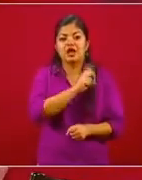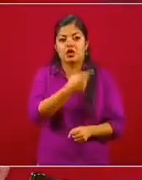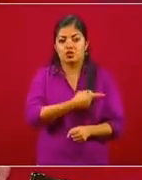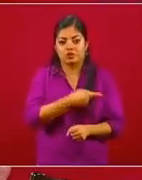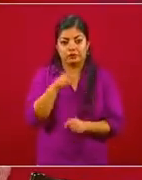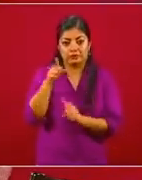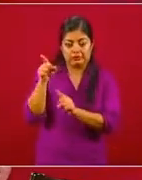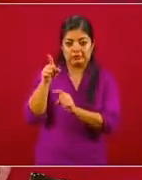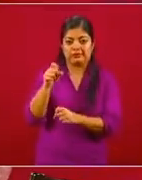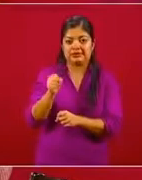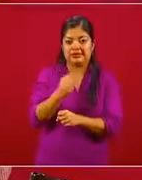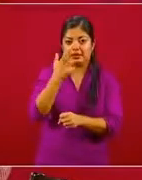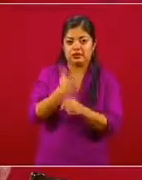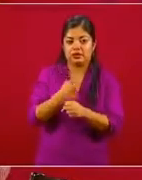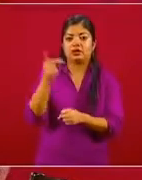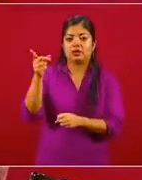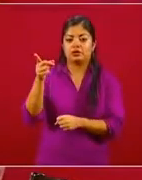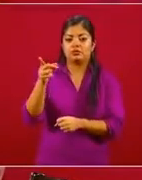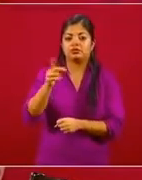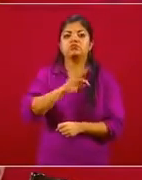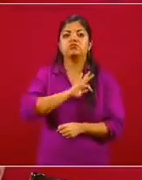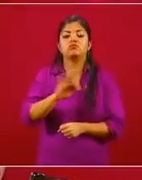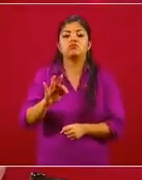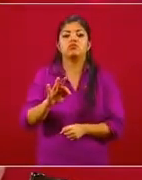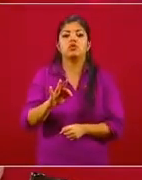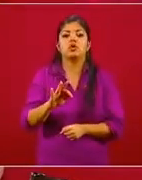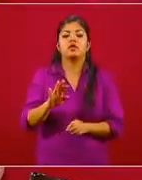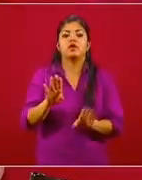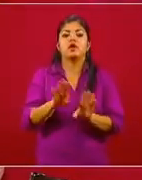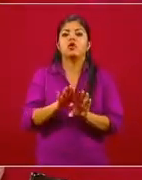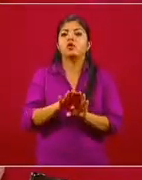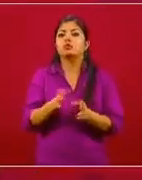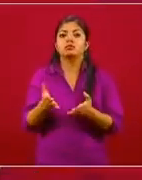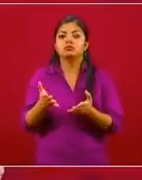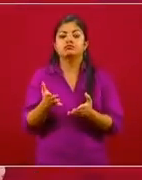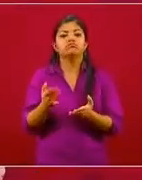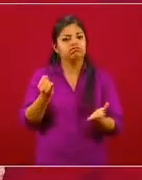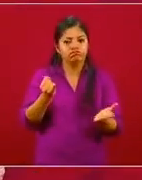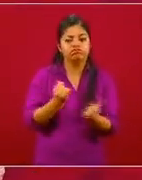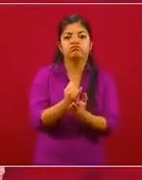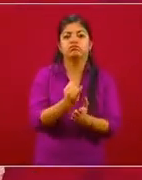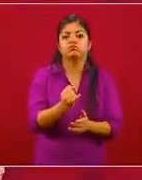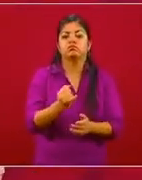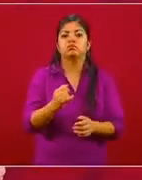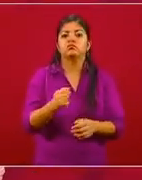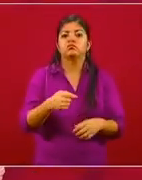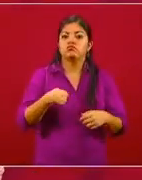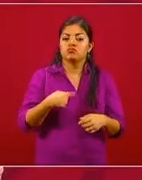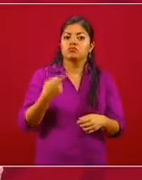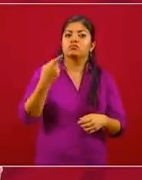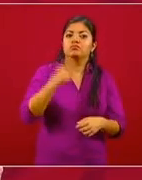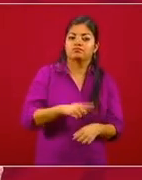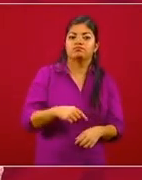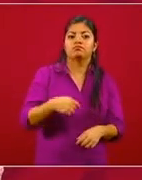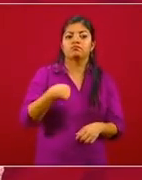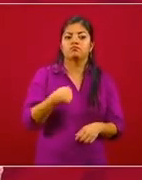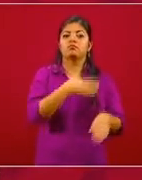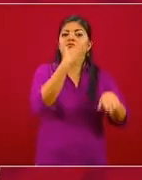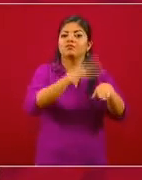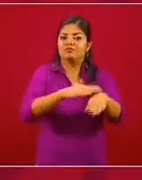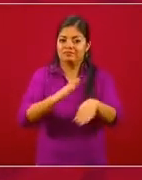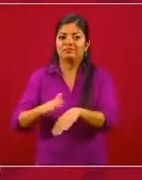The federal government, the Ministry of Health, the General Council, they have the authority to